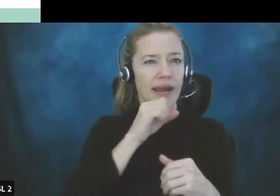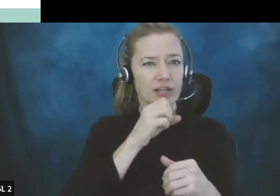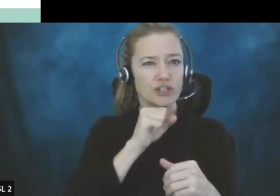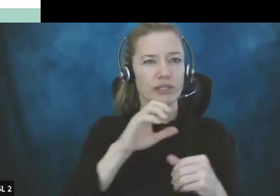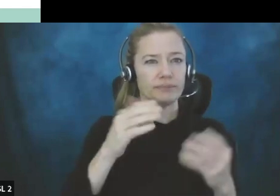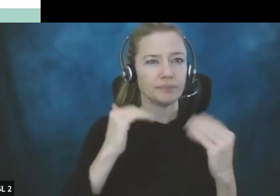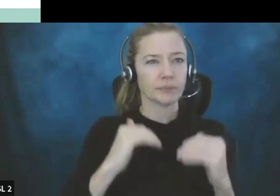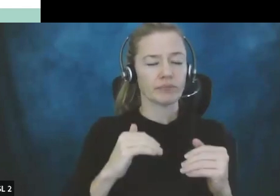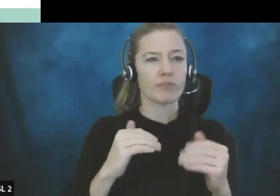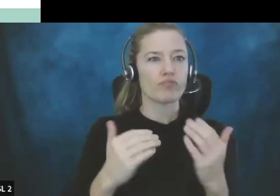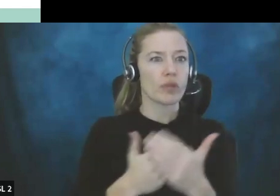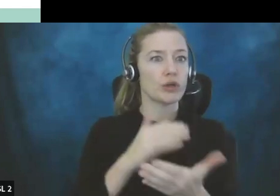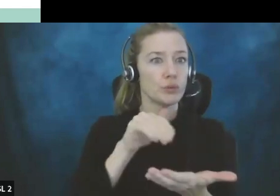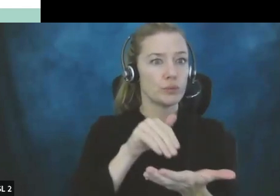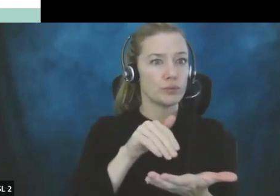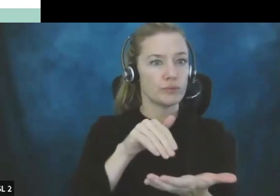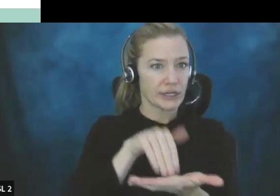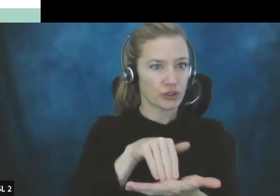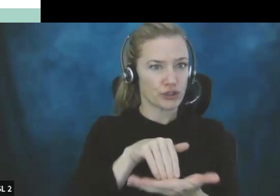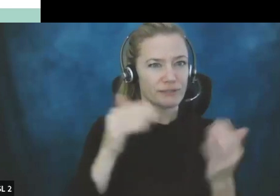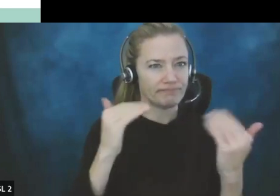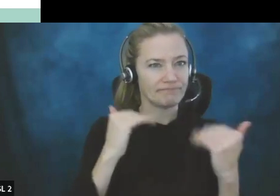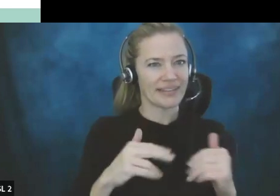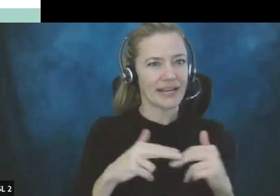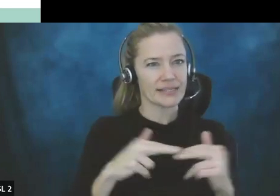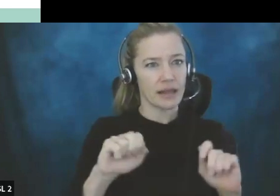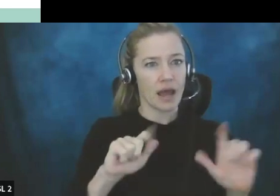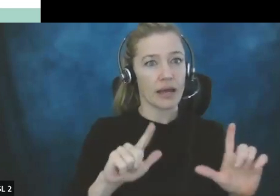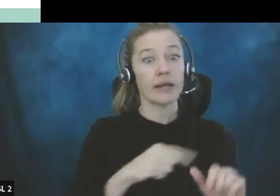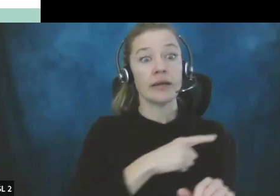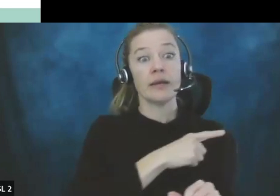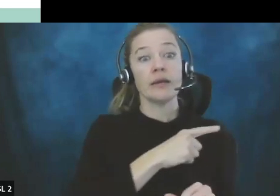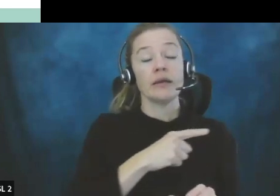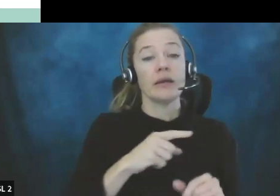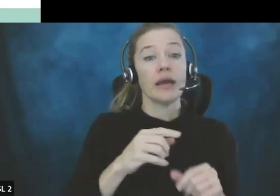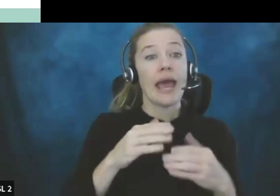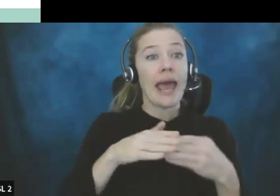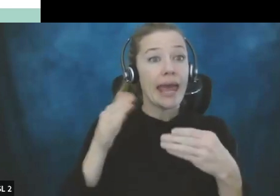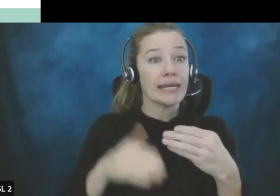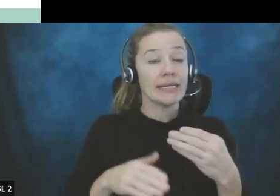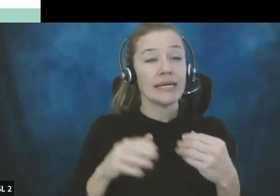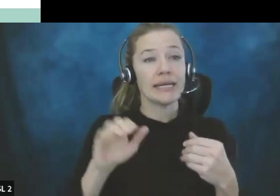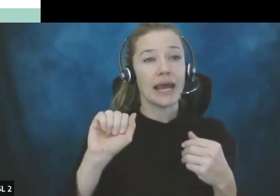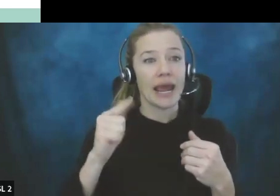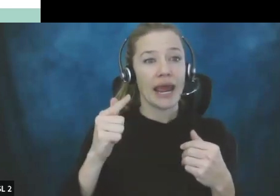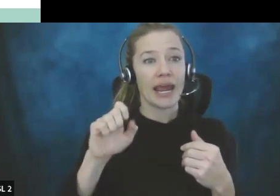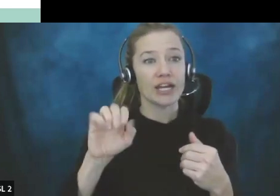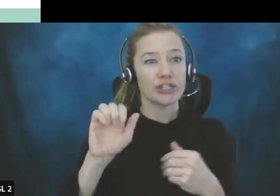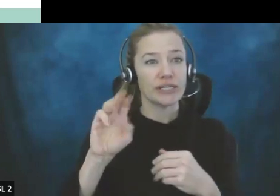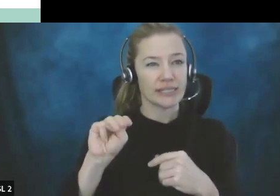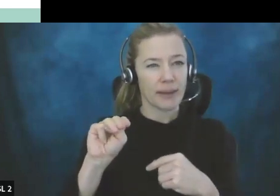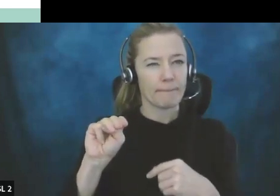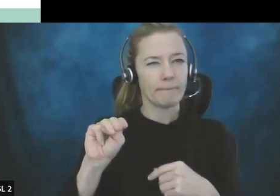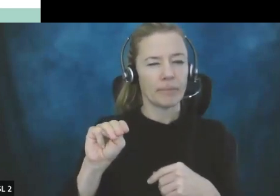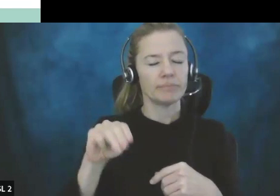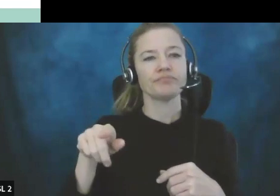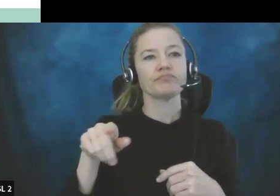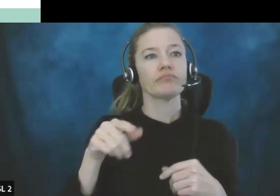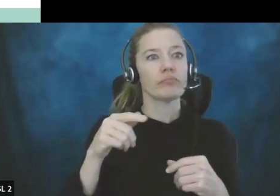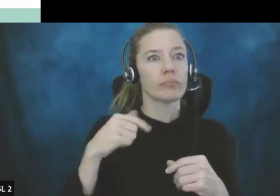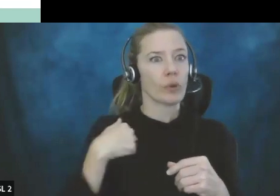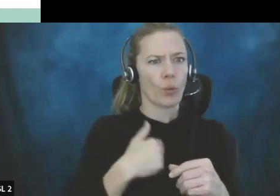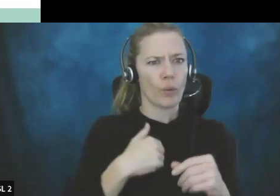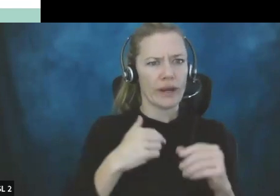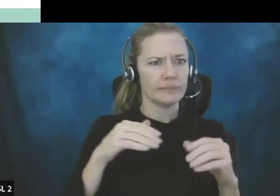launching a Disability Cultural Center. Next slide, please. So ending ageism, I know Eli commented on that. We